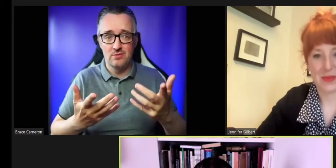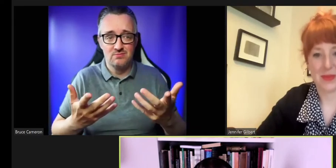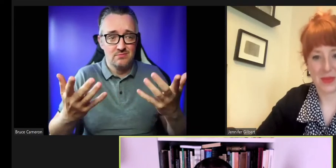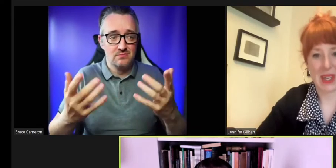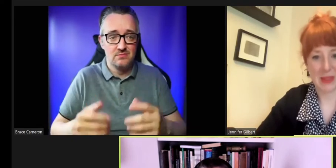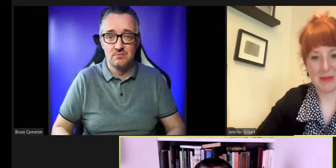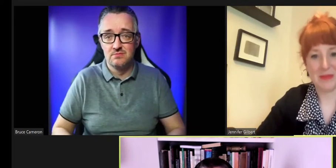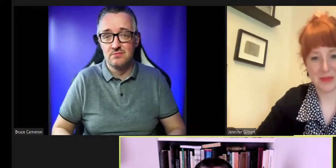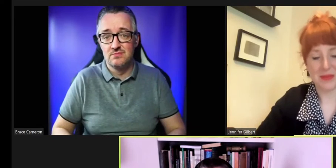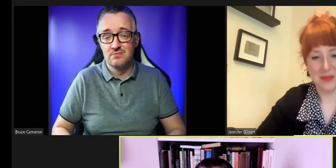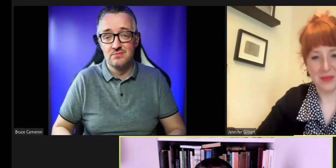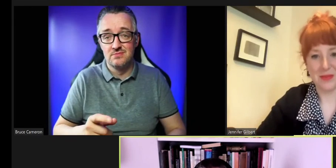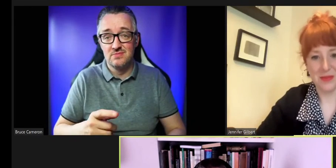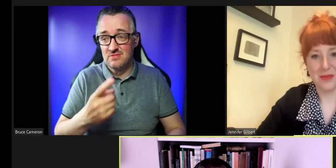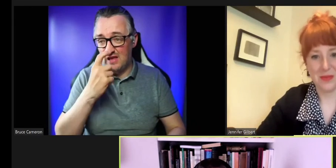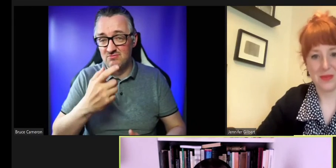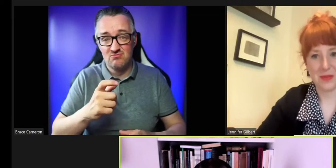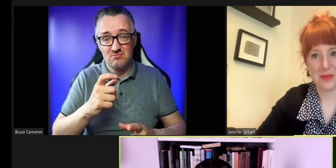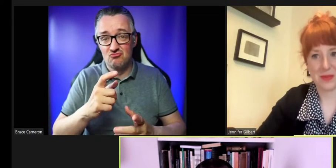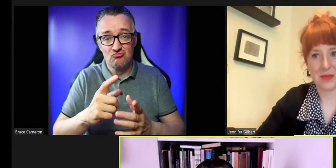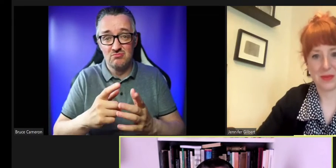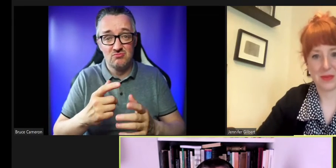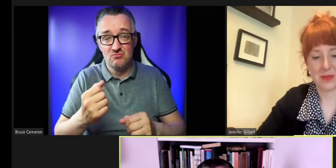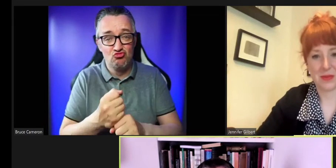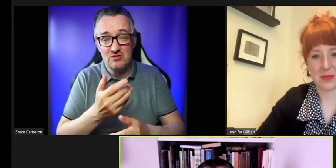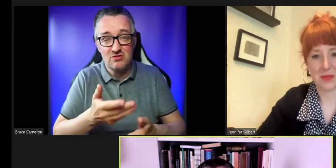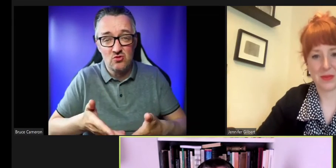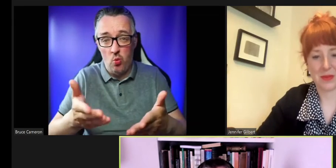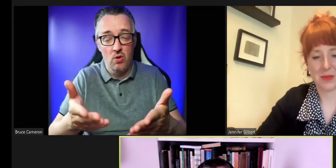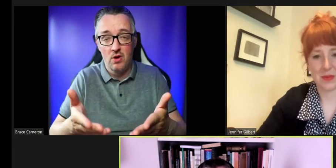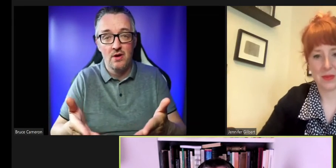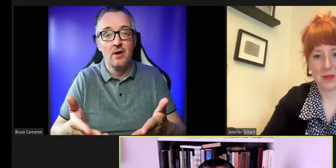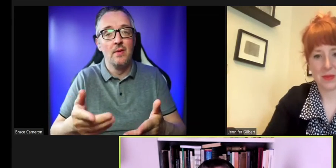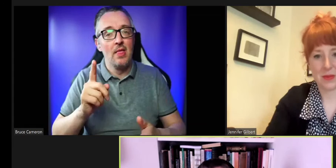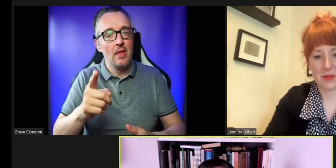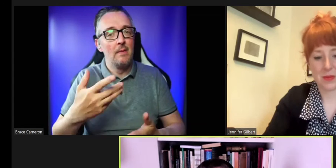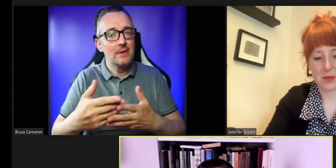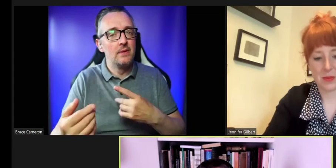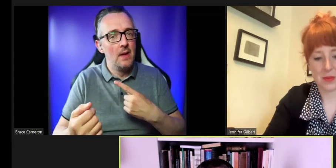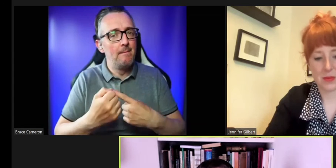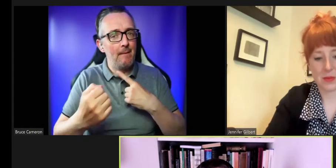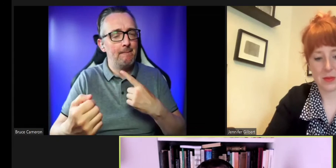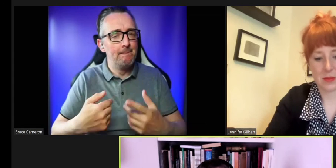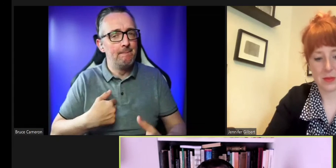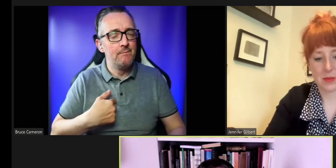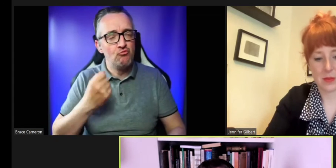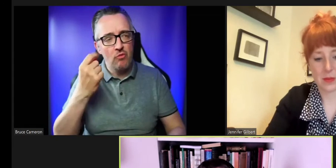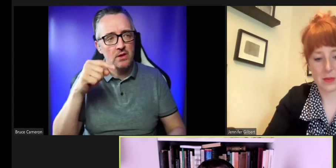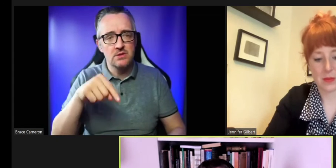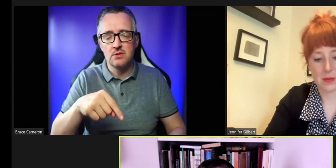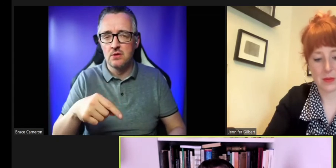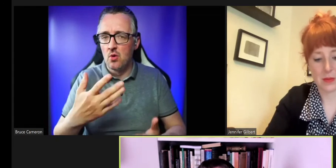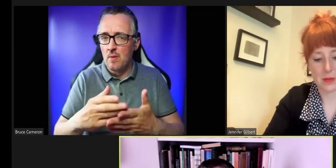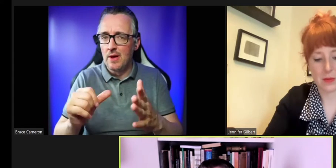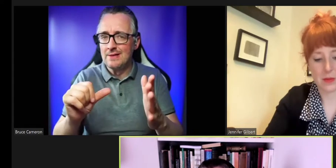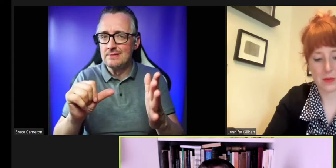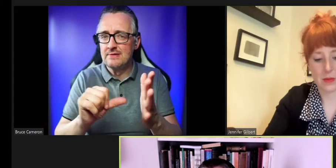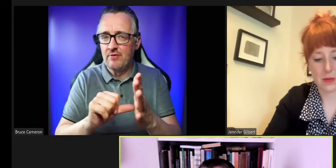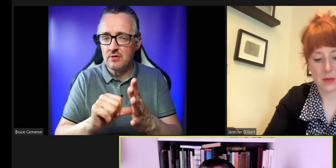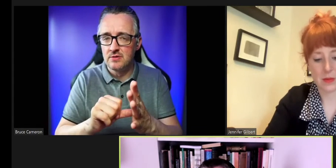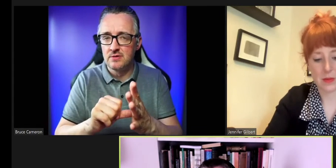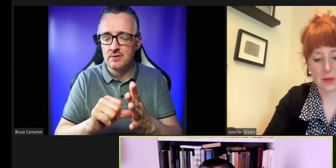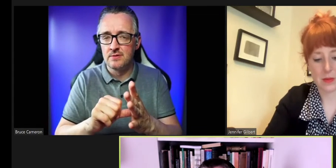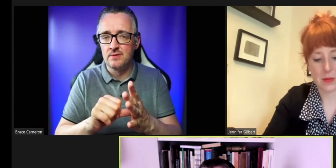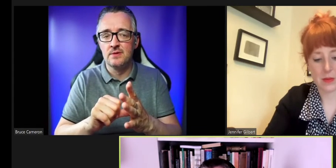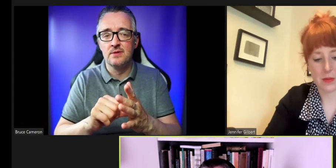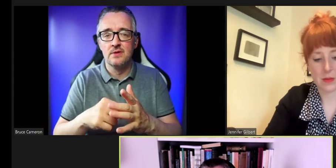Why can't it just be? And it's that thing that really struck me as understanding just how very difficult it is. And I put myself